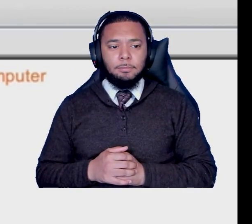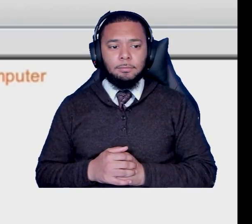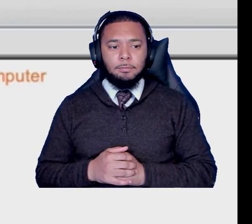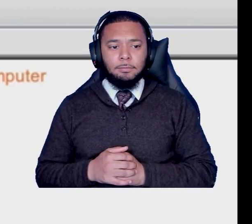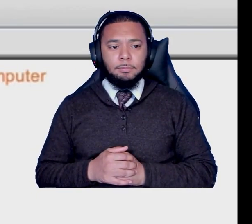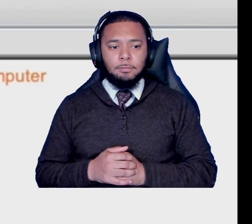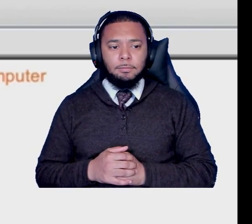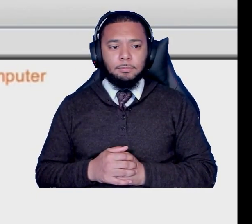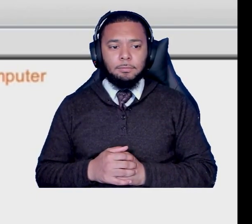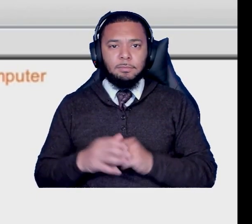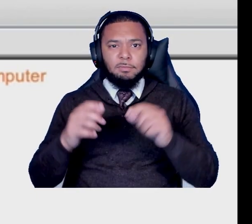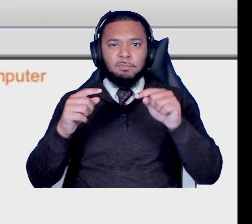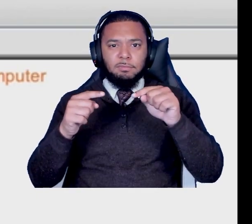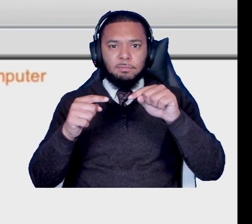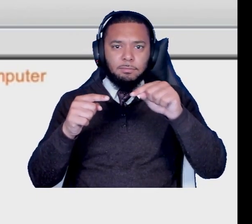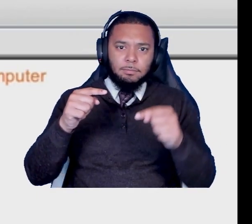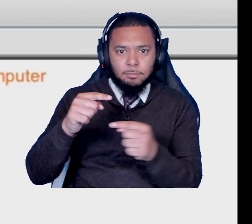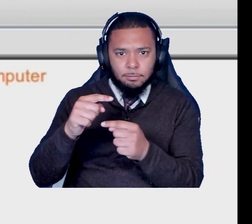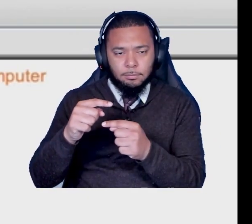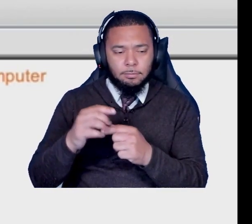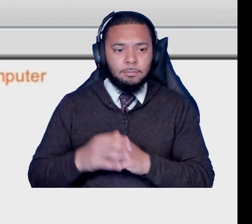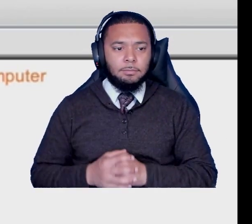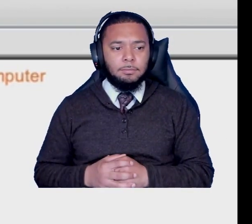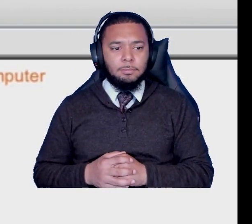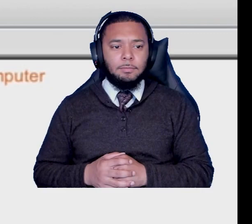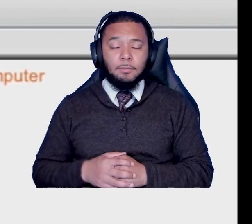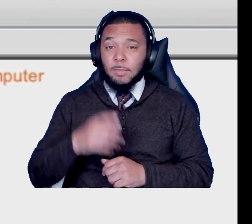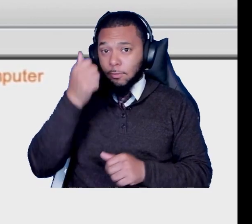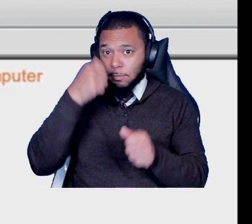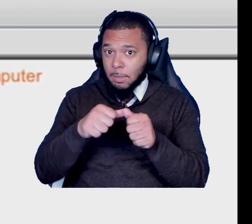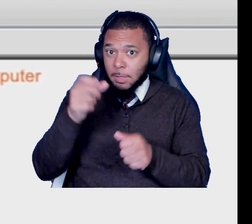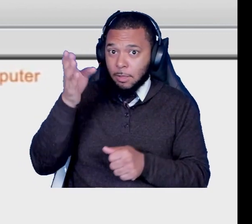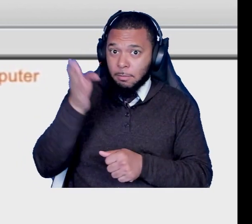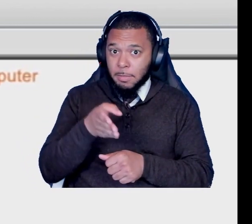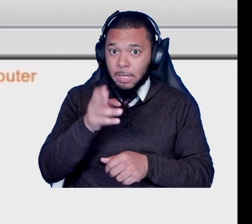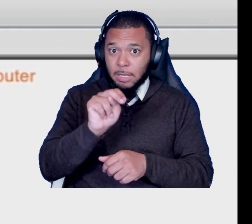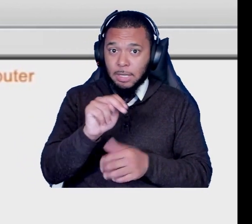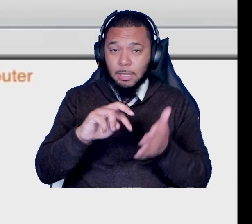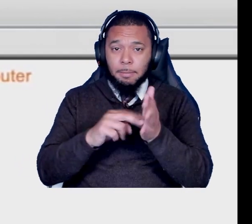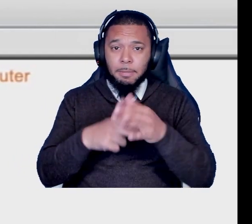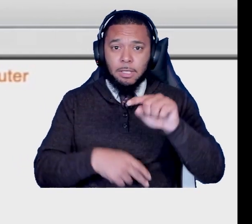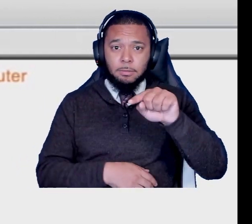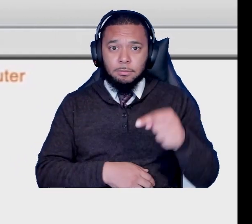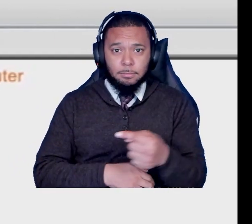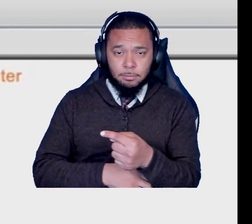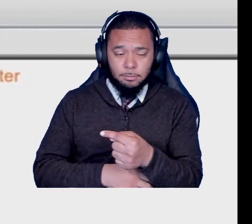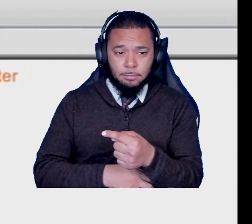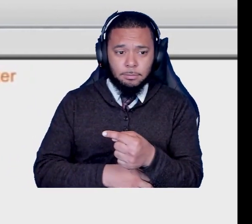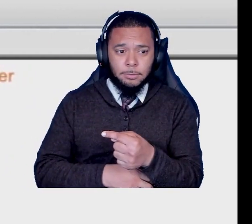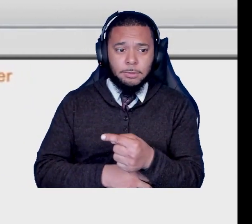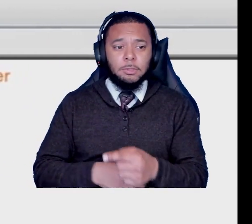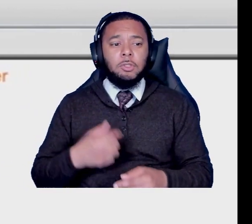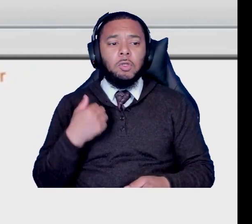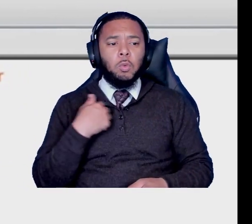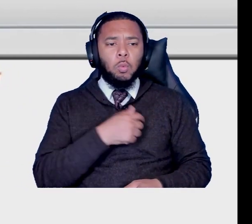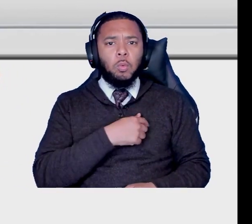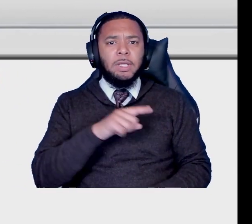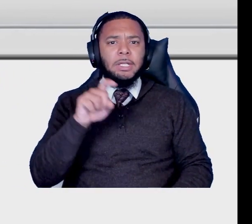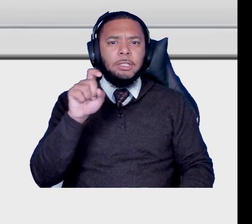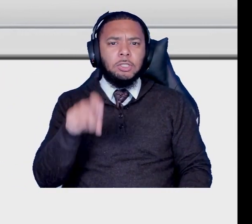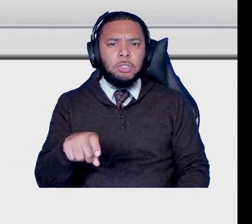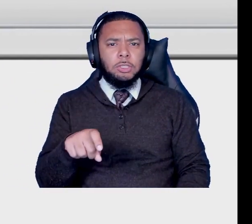I'll put in new lines. Remember, \n means go to the next line. We